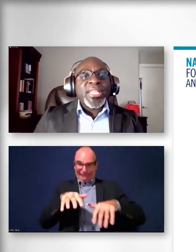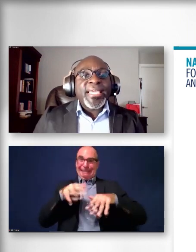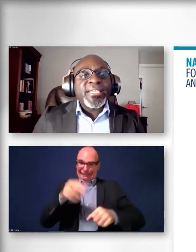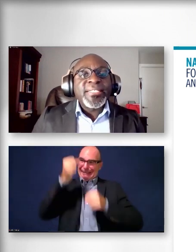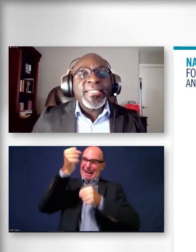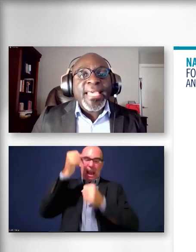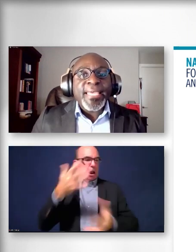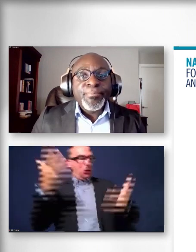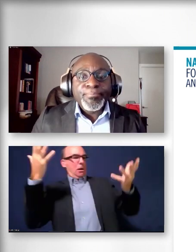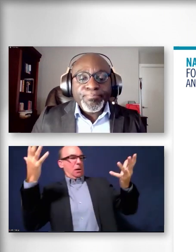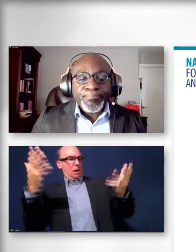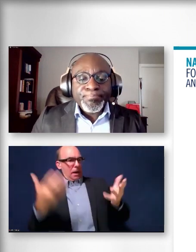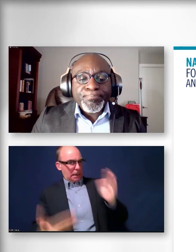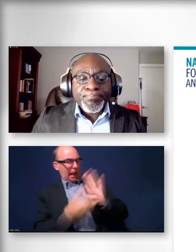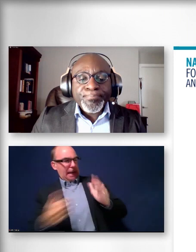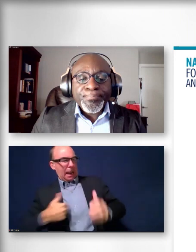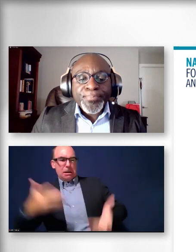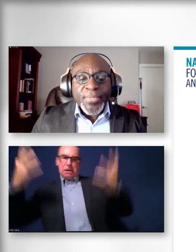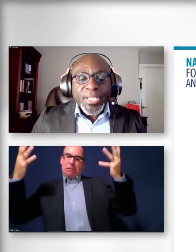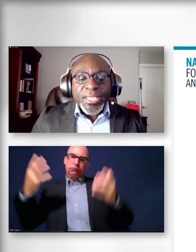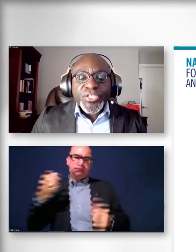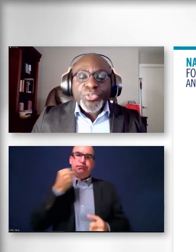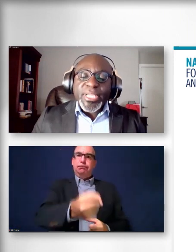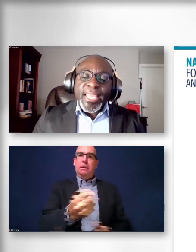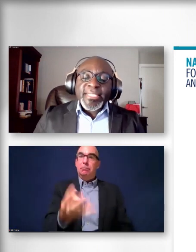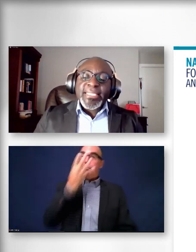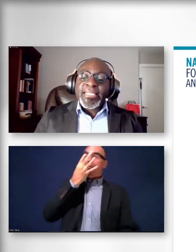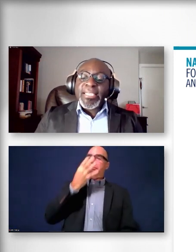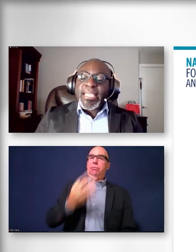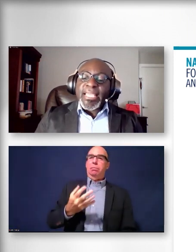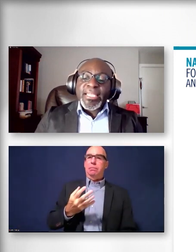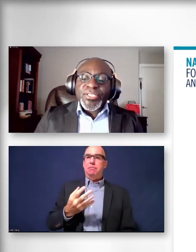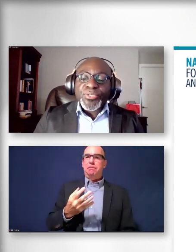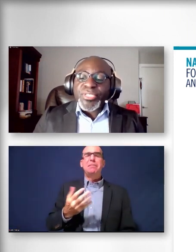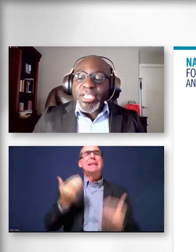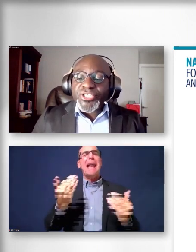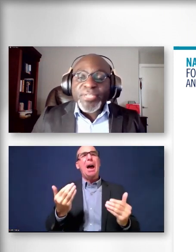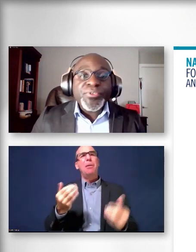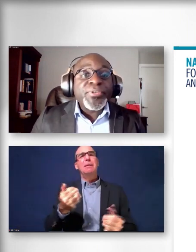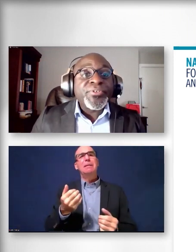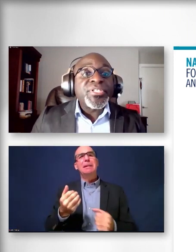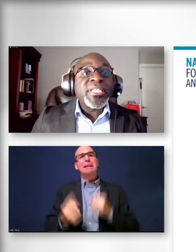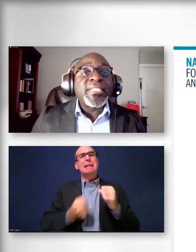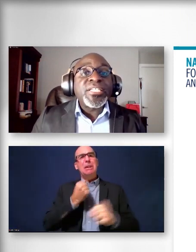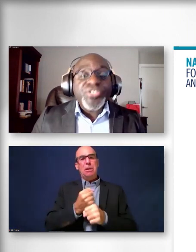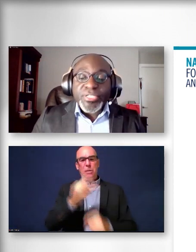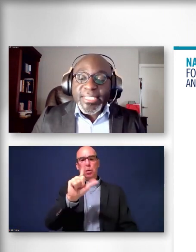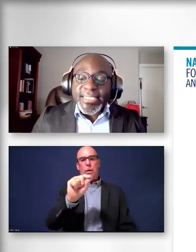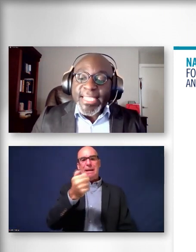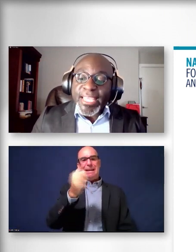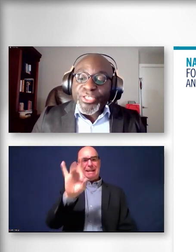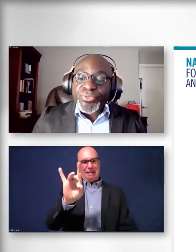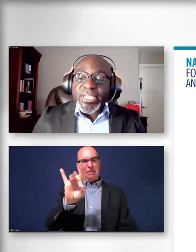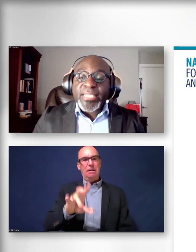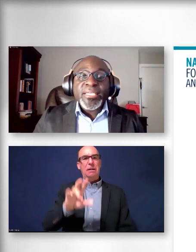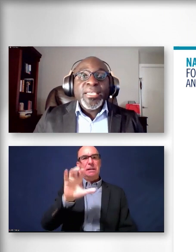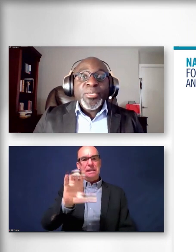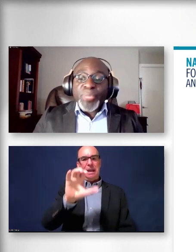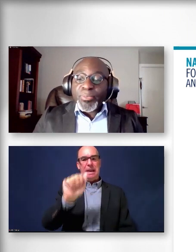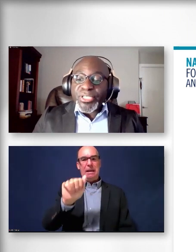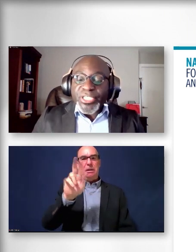look like today? In 2018, the Canadian Association of University Teachers, a